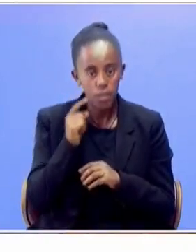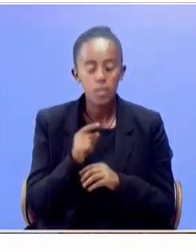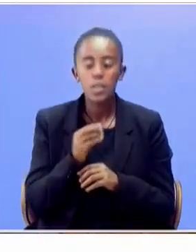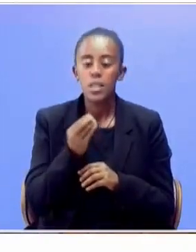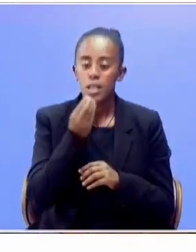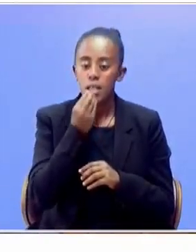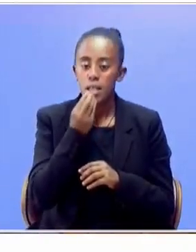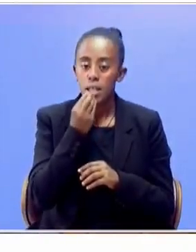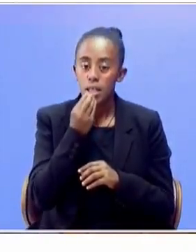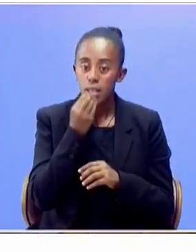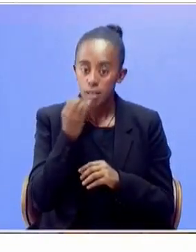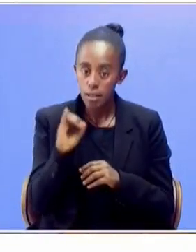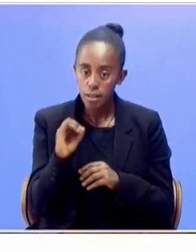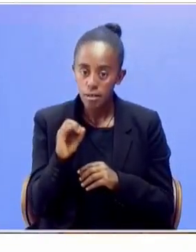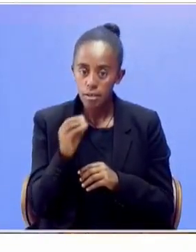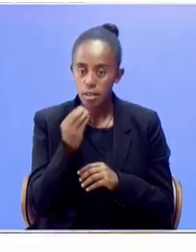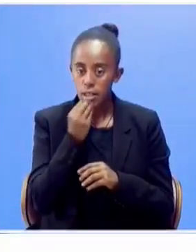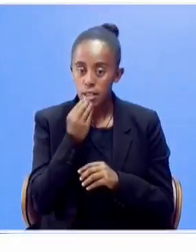eating